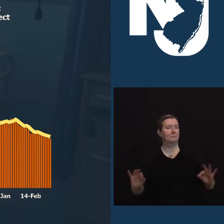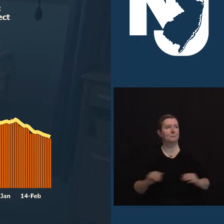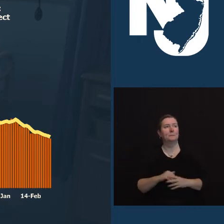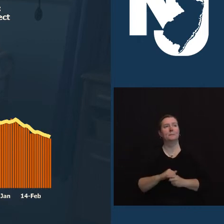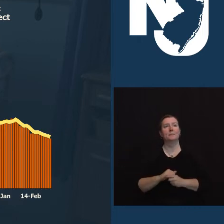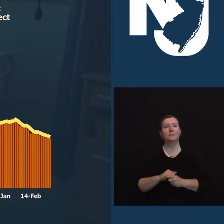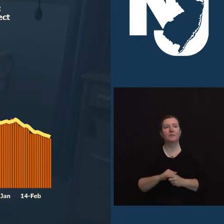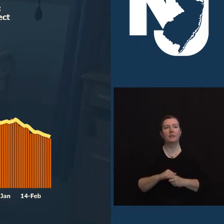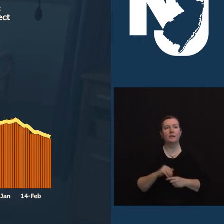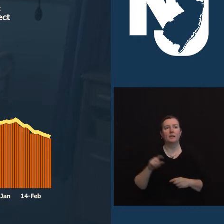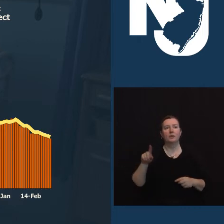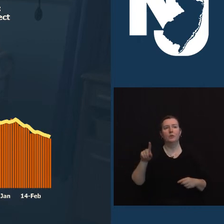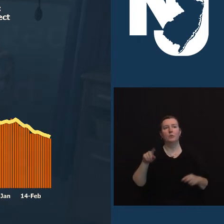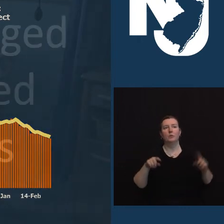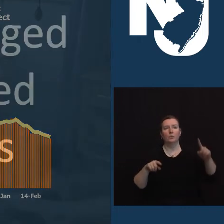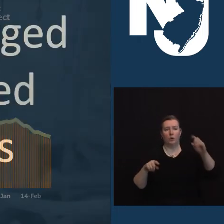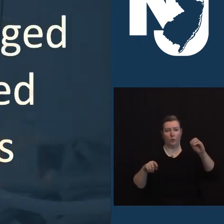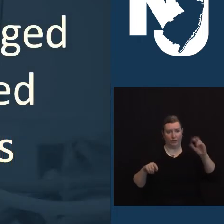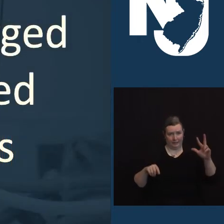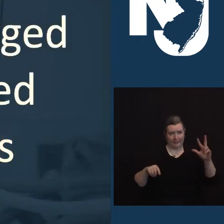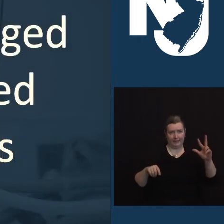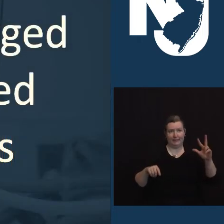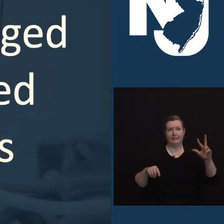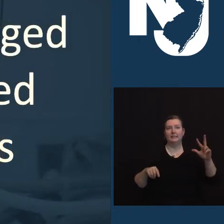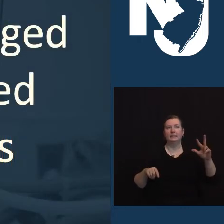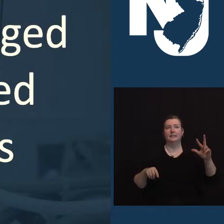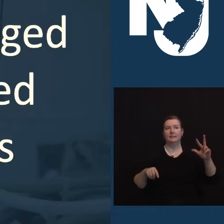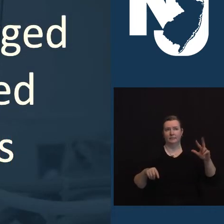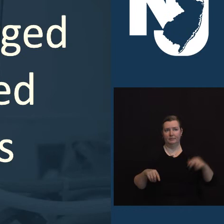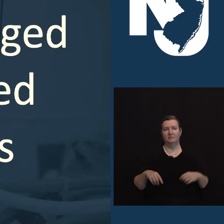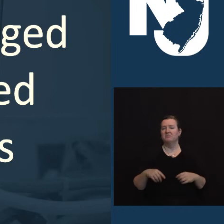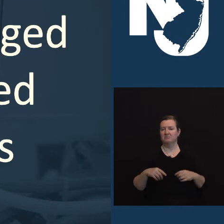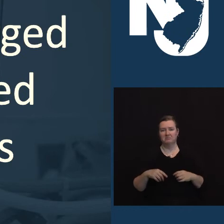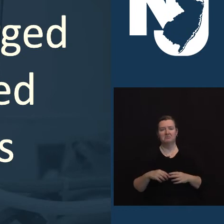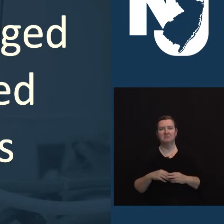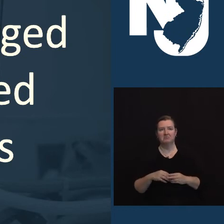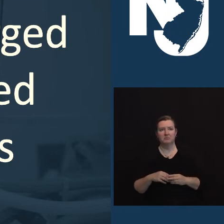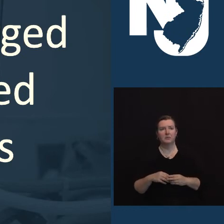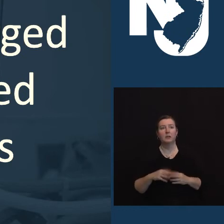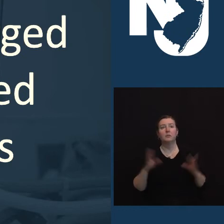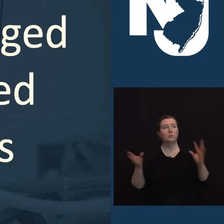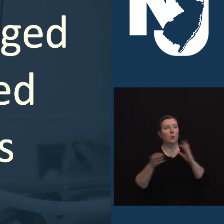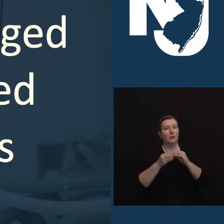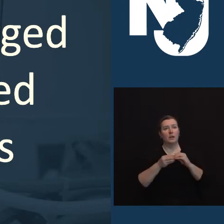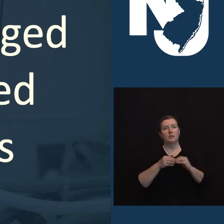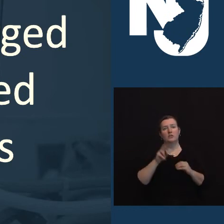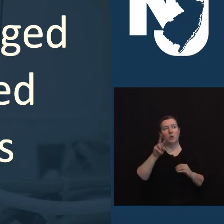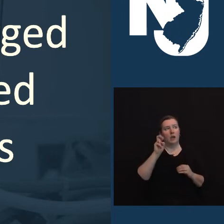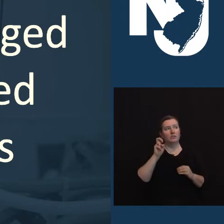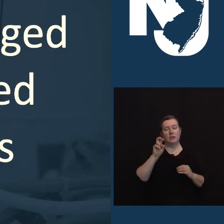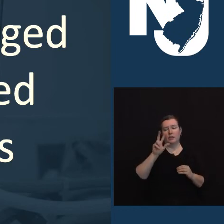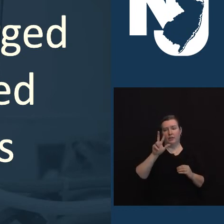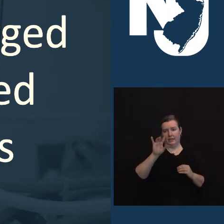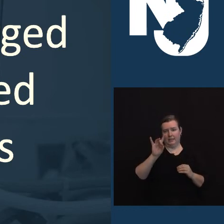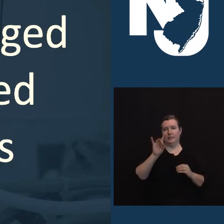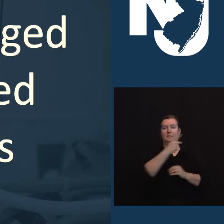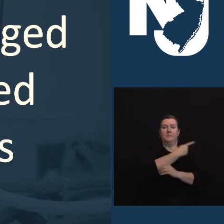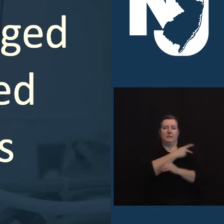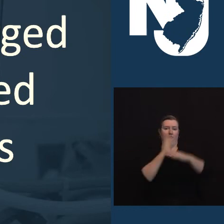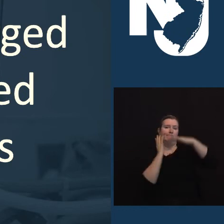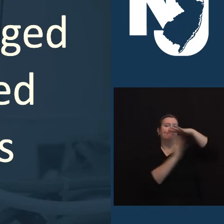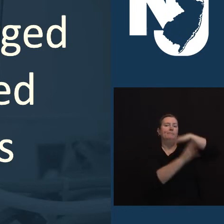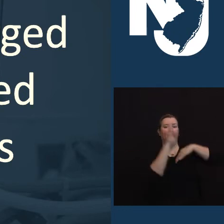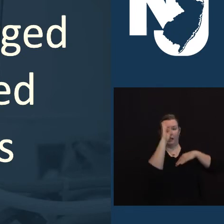use. All in all, 238 live COVID patients were discharged from our hospitals